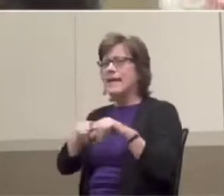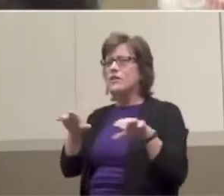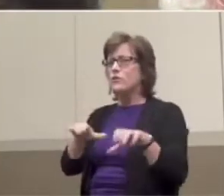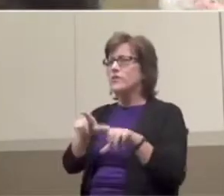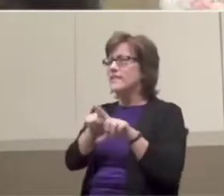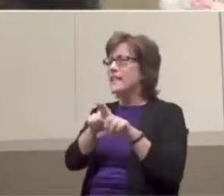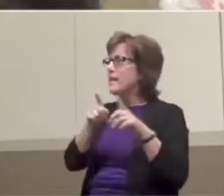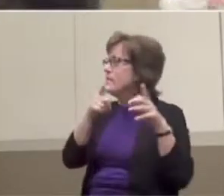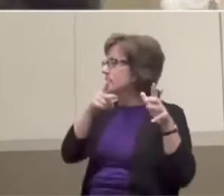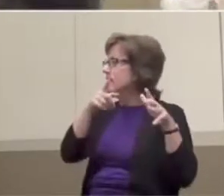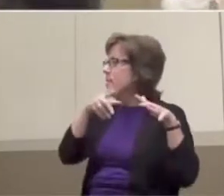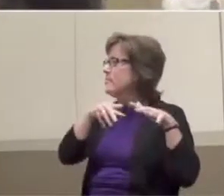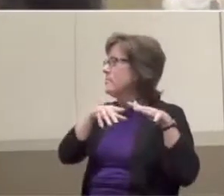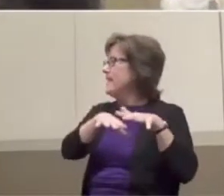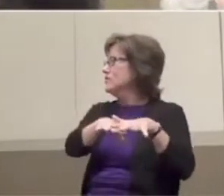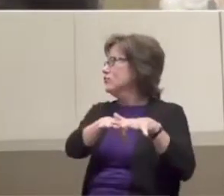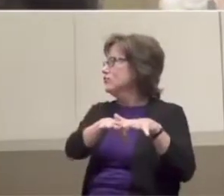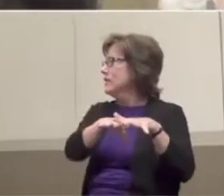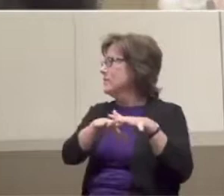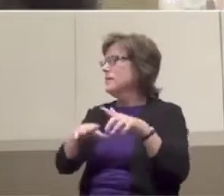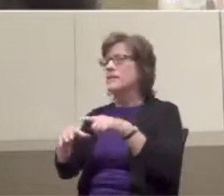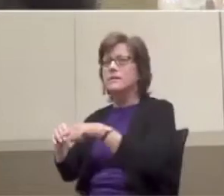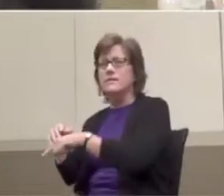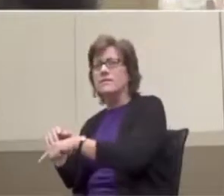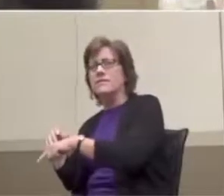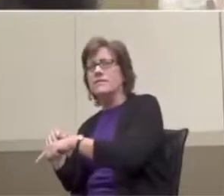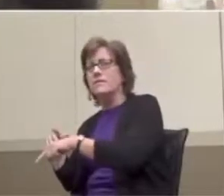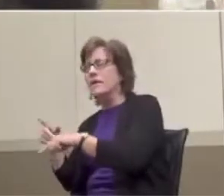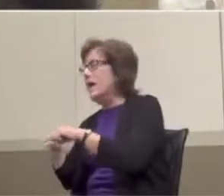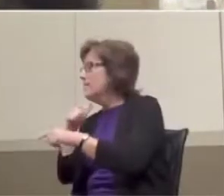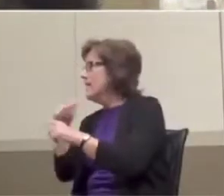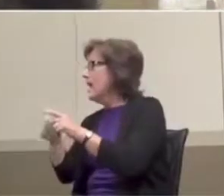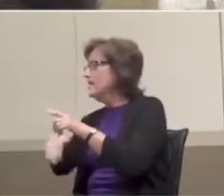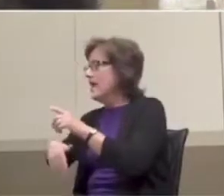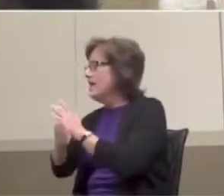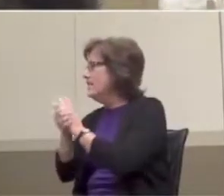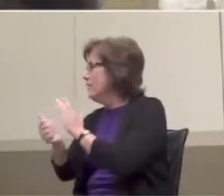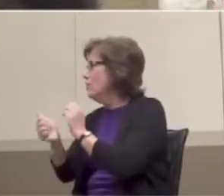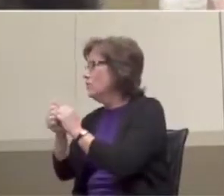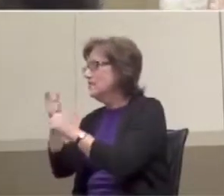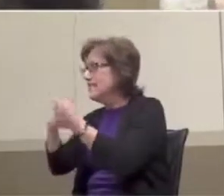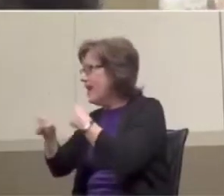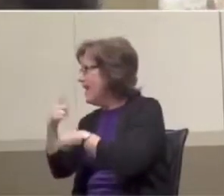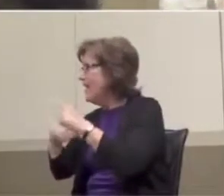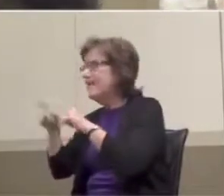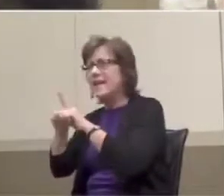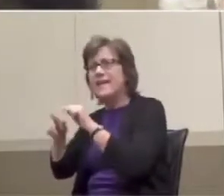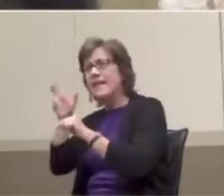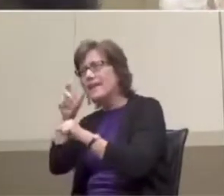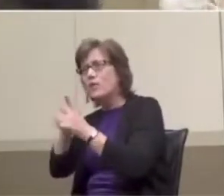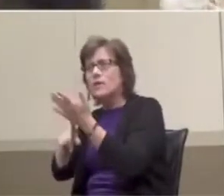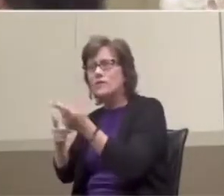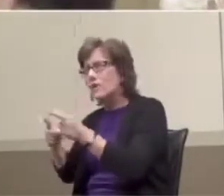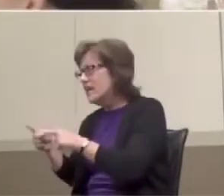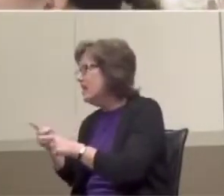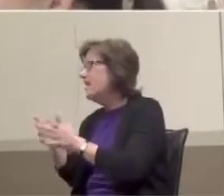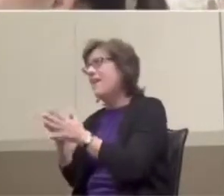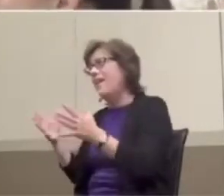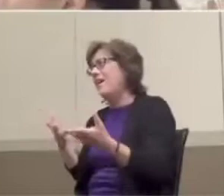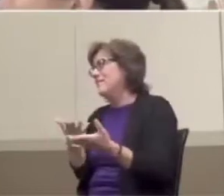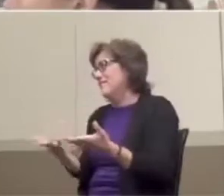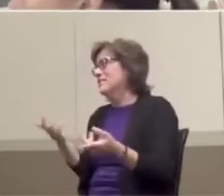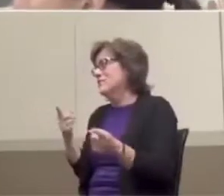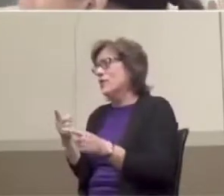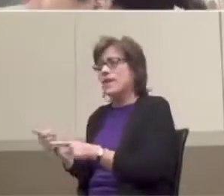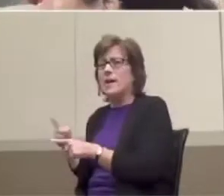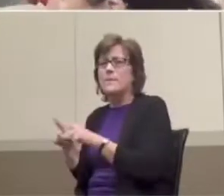can't, I'm not fluent in sign yet and I can't hear what's going on. So I think there's a lot of things going on, but I think